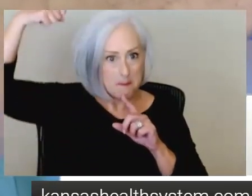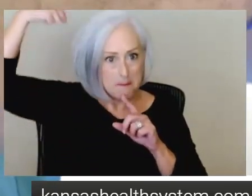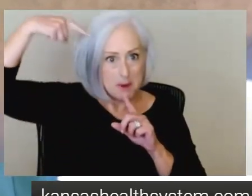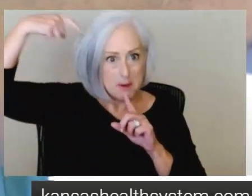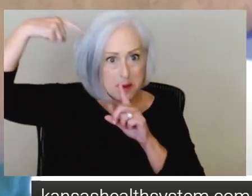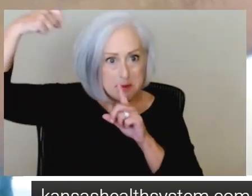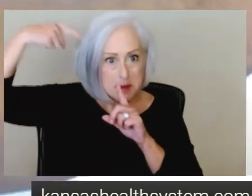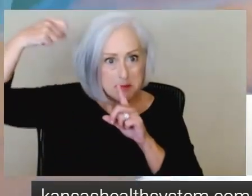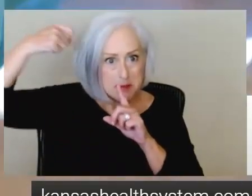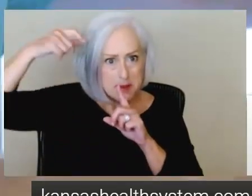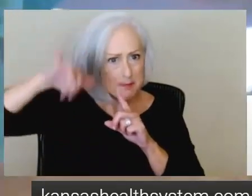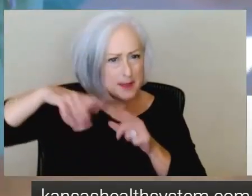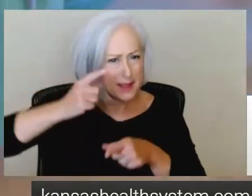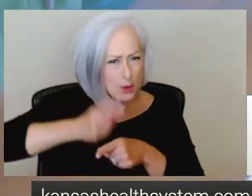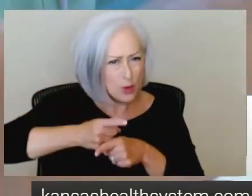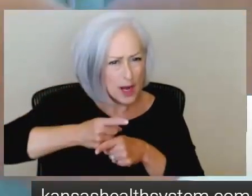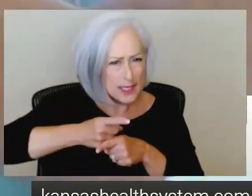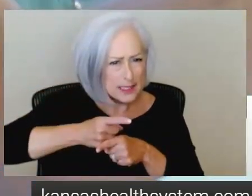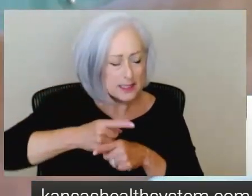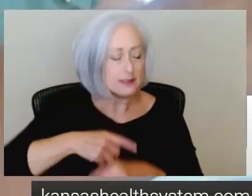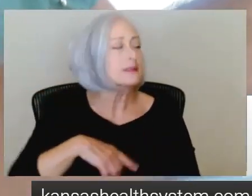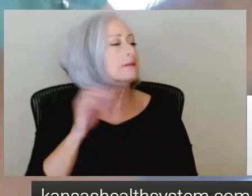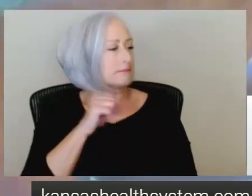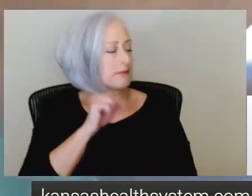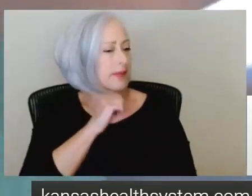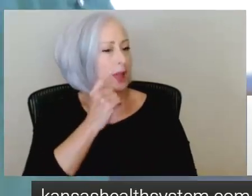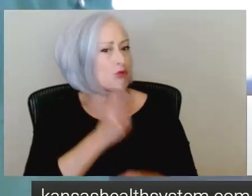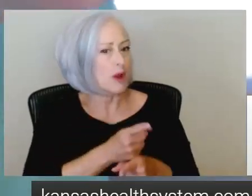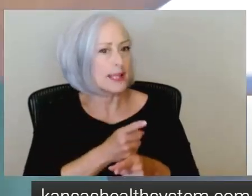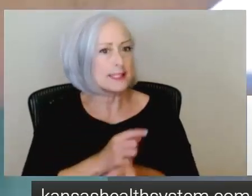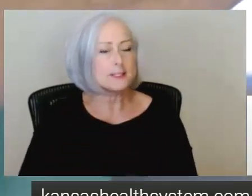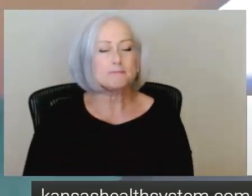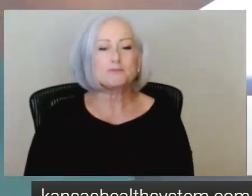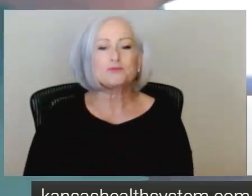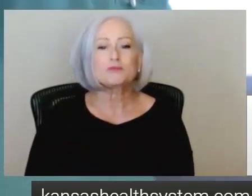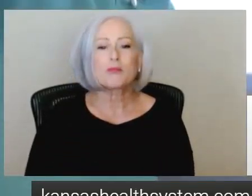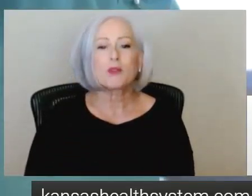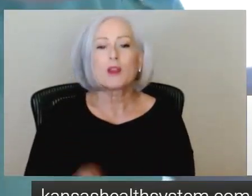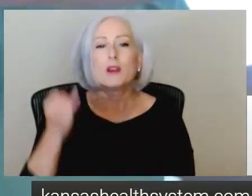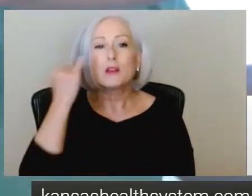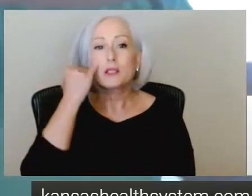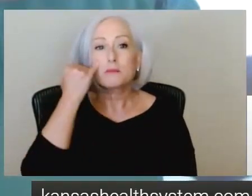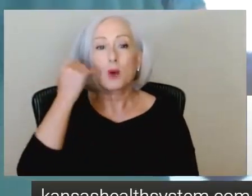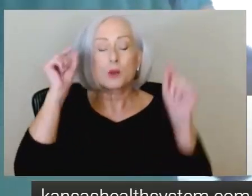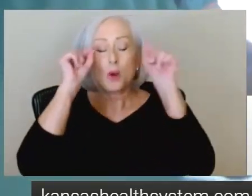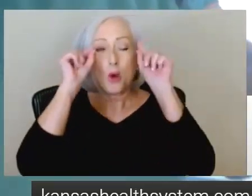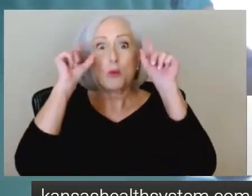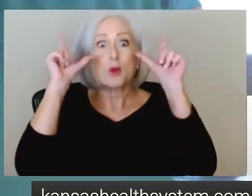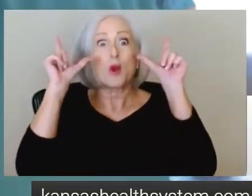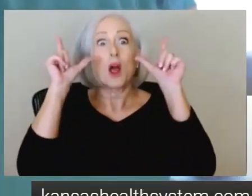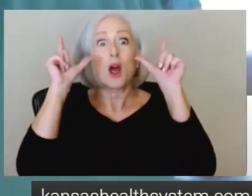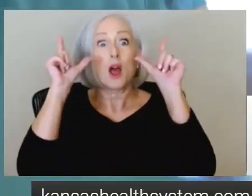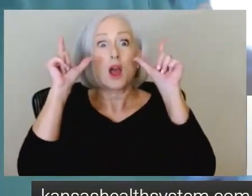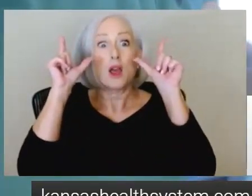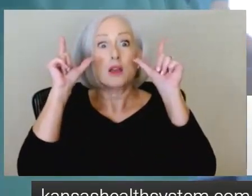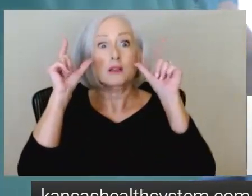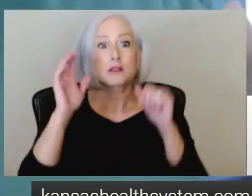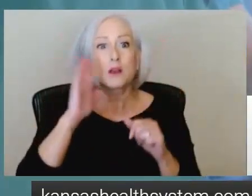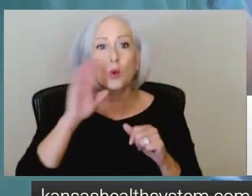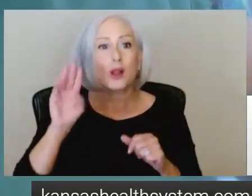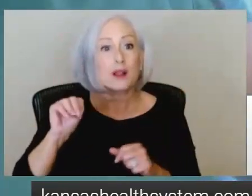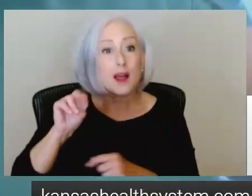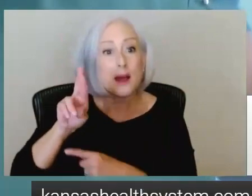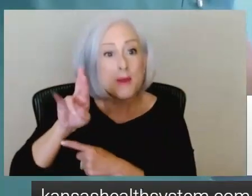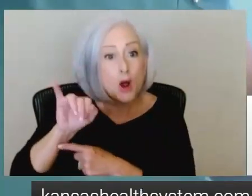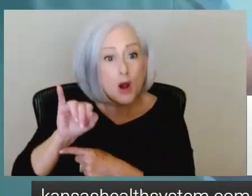beams. Is that how it works? Yes, that is correct. Yeah. So if she opens her eyes, will the MRI,